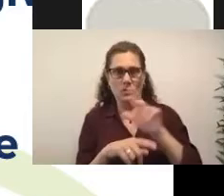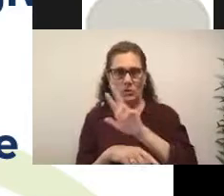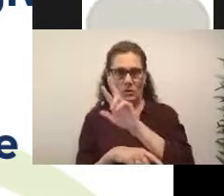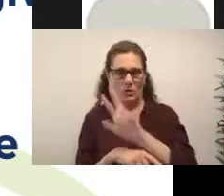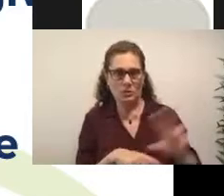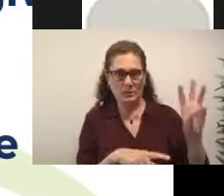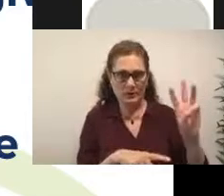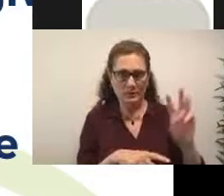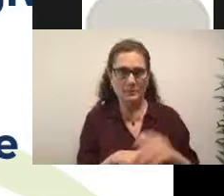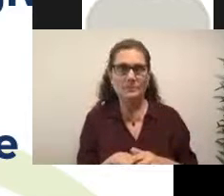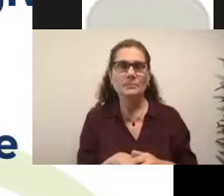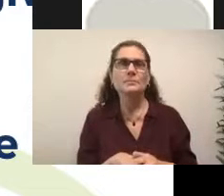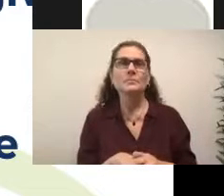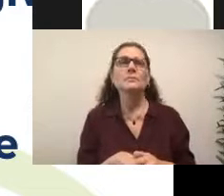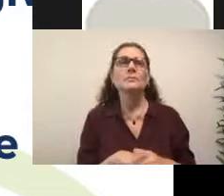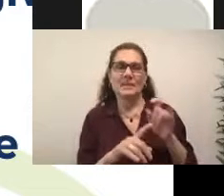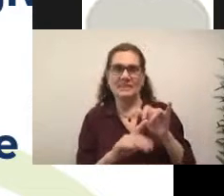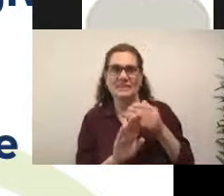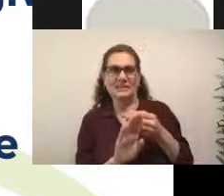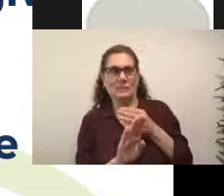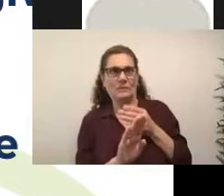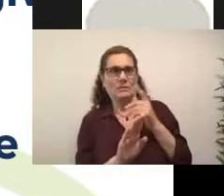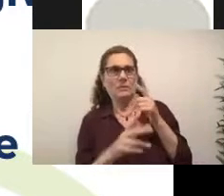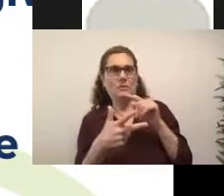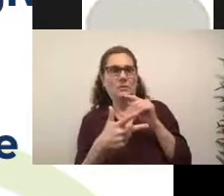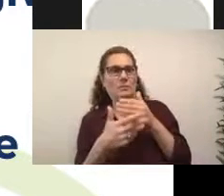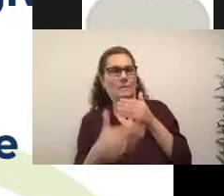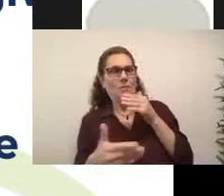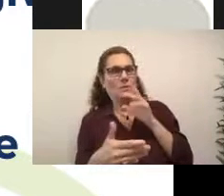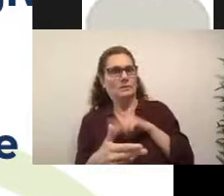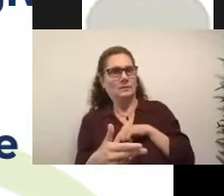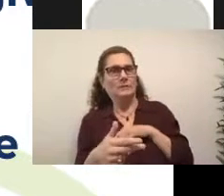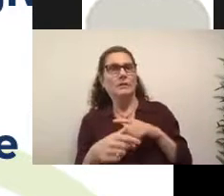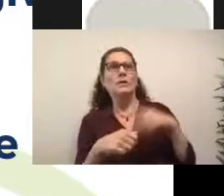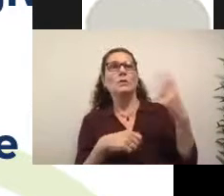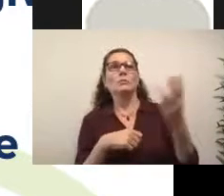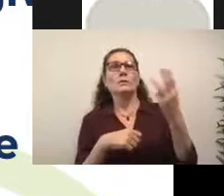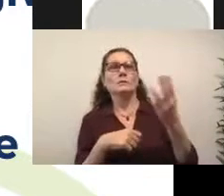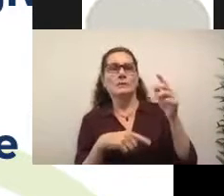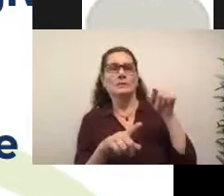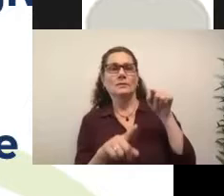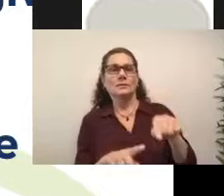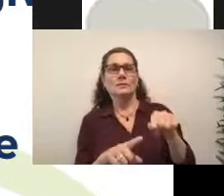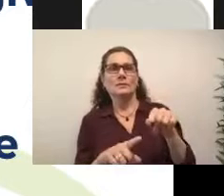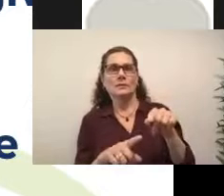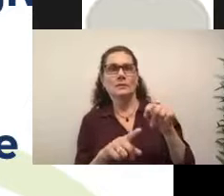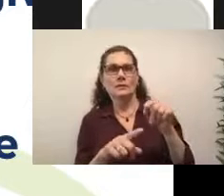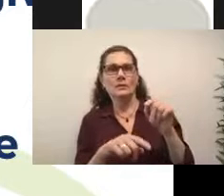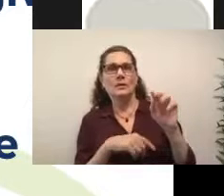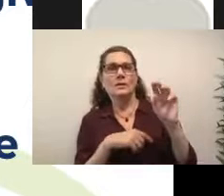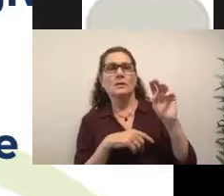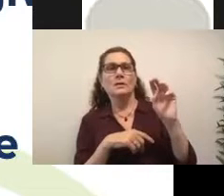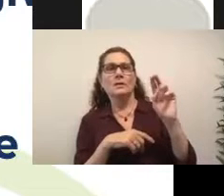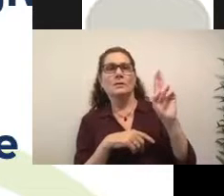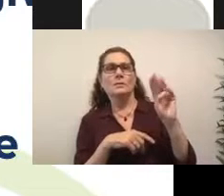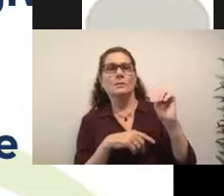health department's 3 community sites, we'll be at Summerfield United Methodist Church from 11:30 a.m. to 2 p.m. We'll be at Ascension All